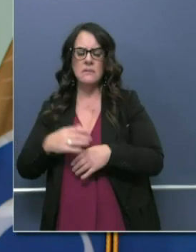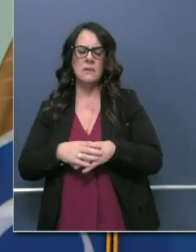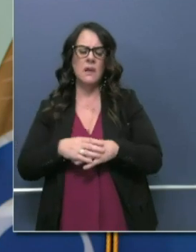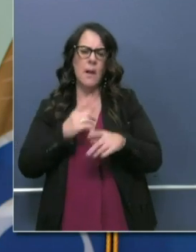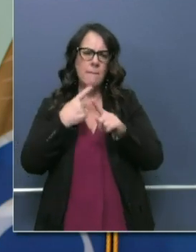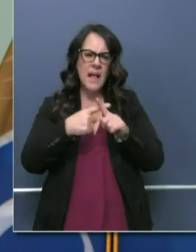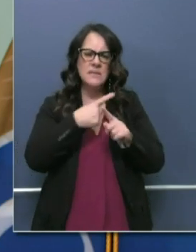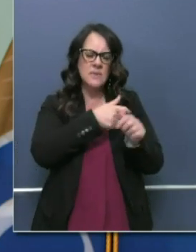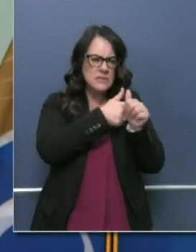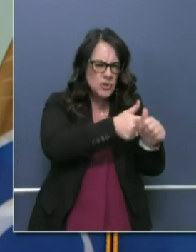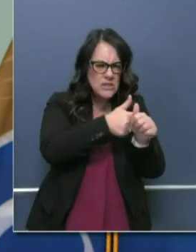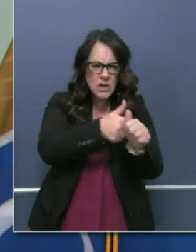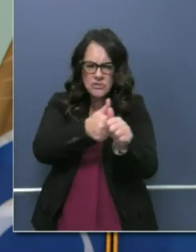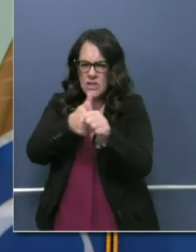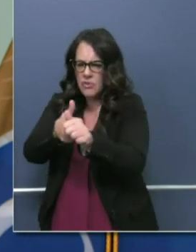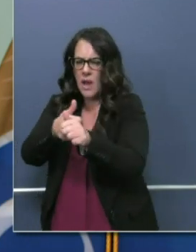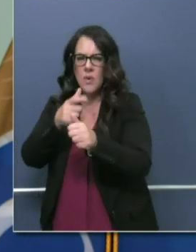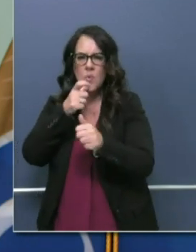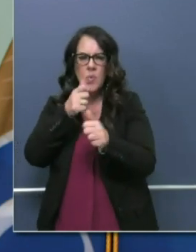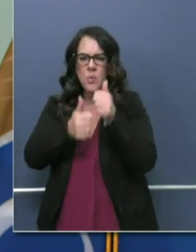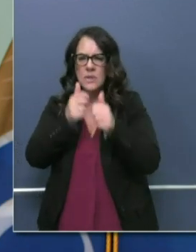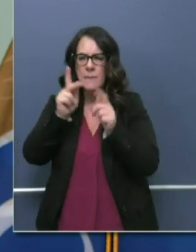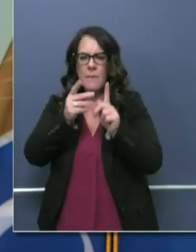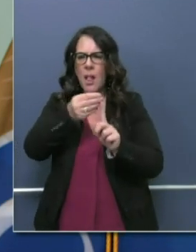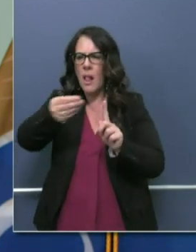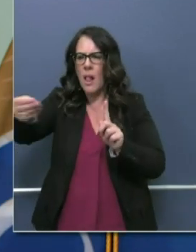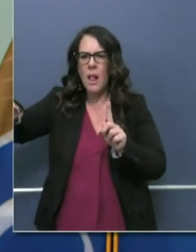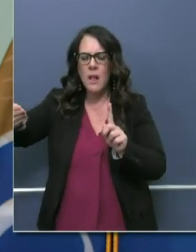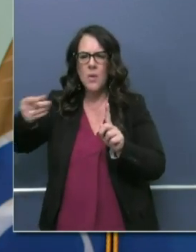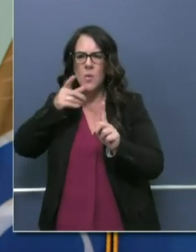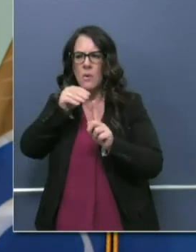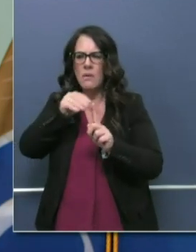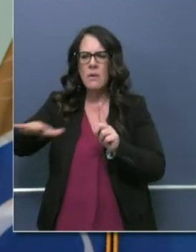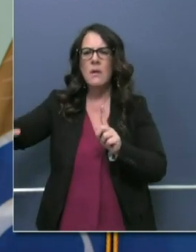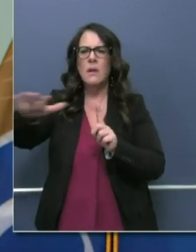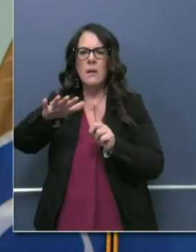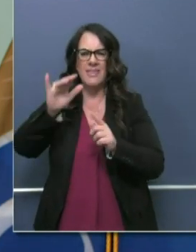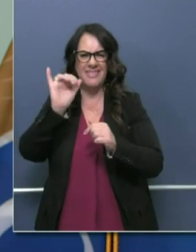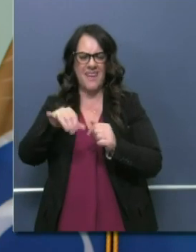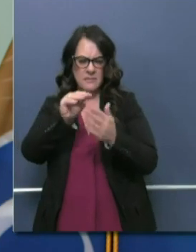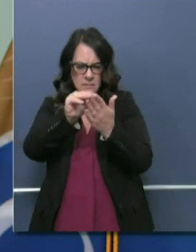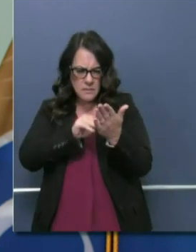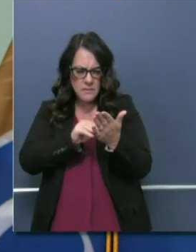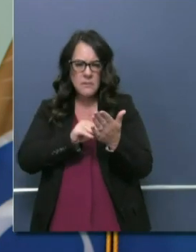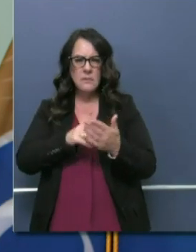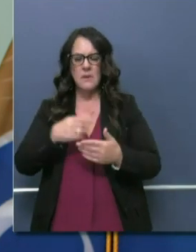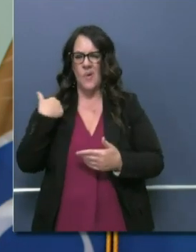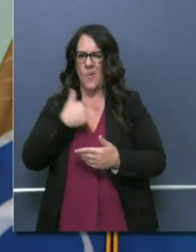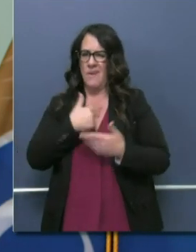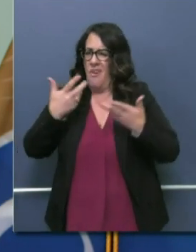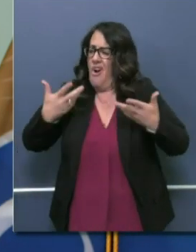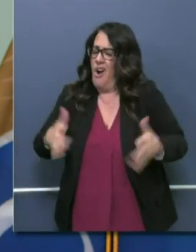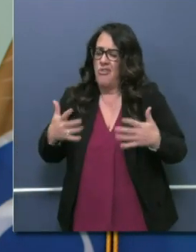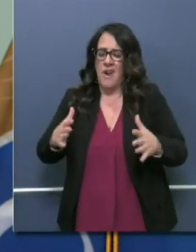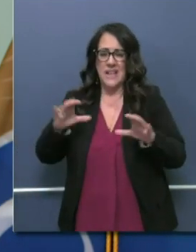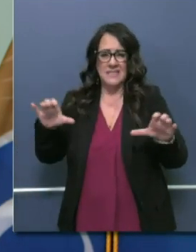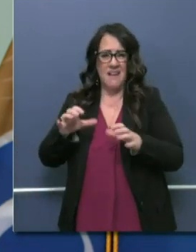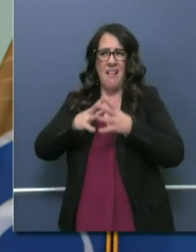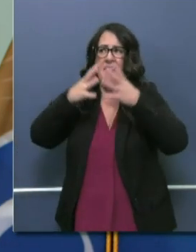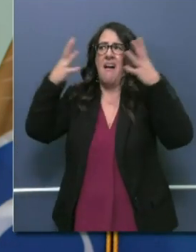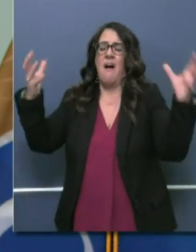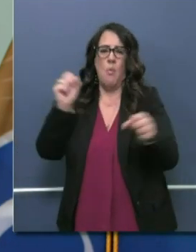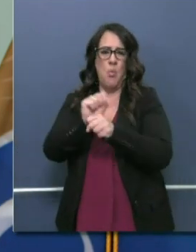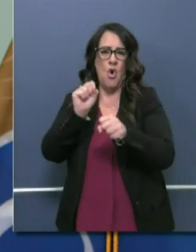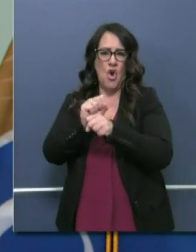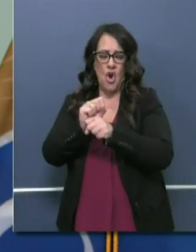very well is many of these counties, many of these regions have done already a ton of work in this space, and they're ready to